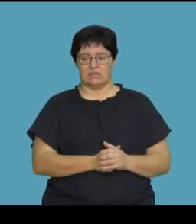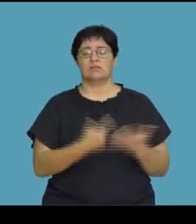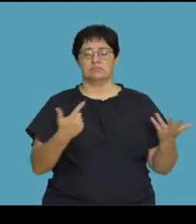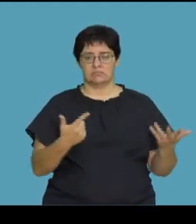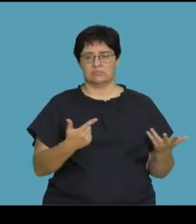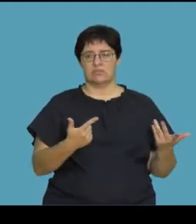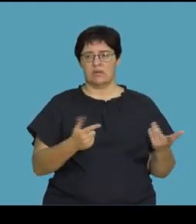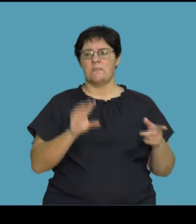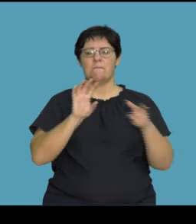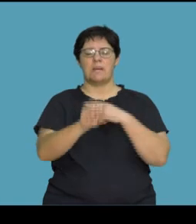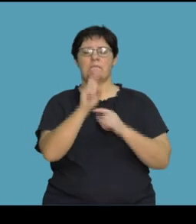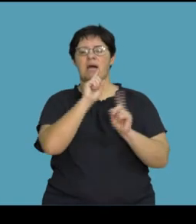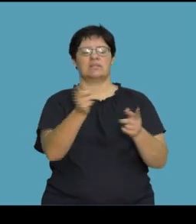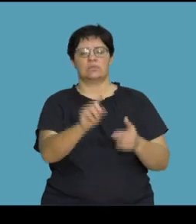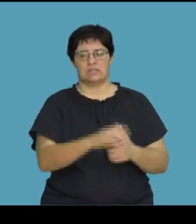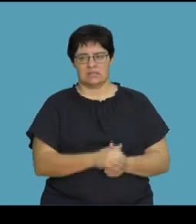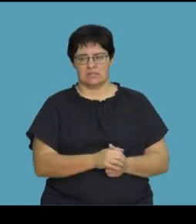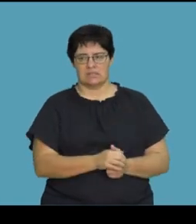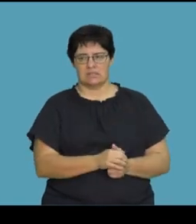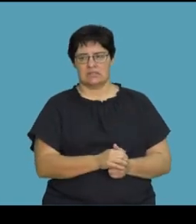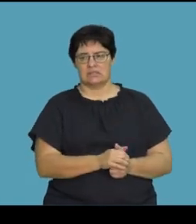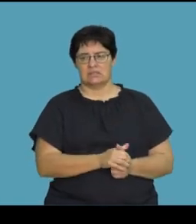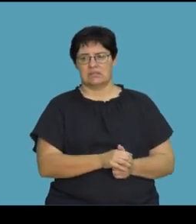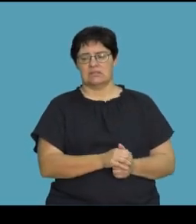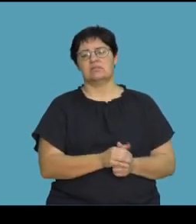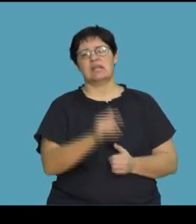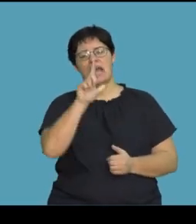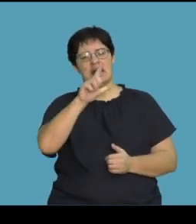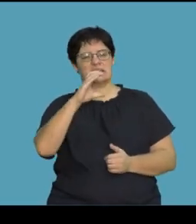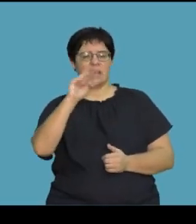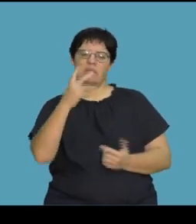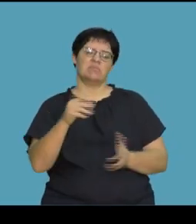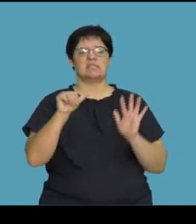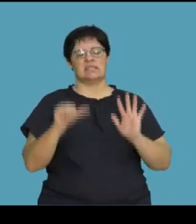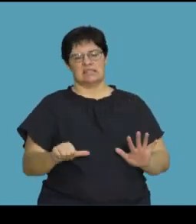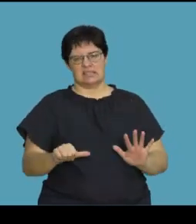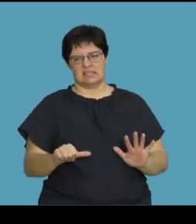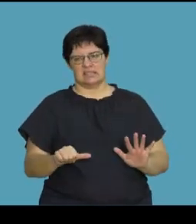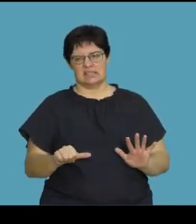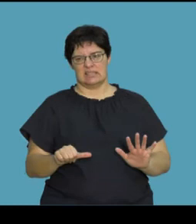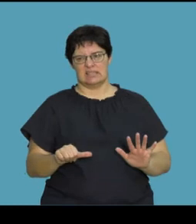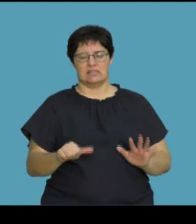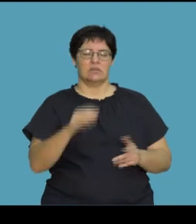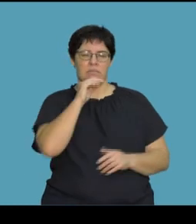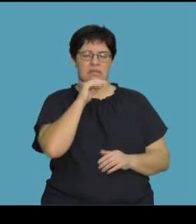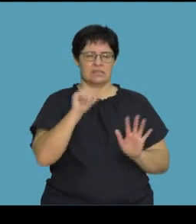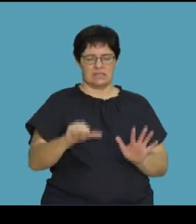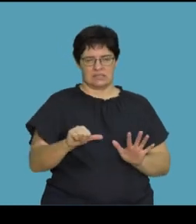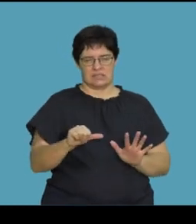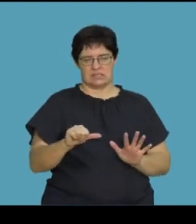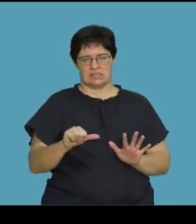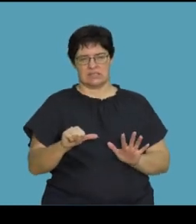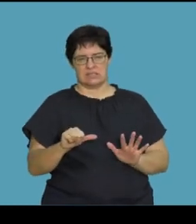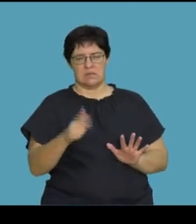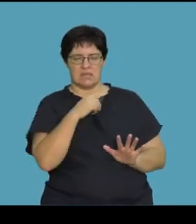can always find what that answer is, right? But my LCM here will be 6. So it means for this to be 6, I multiply